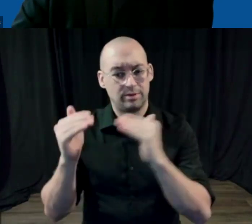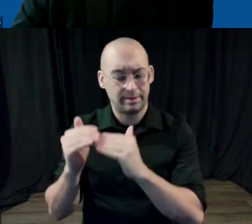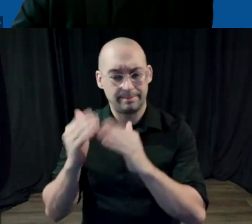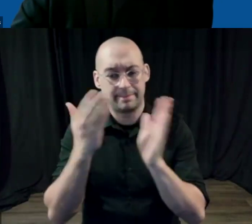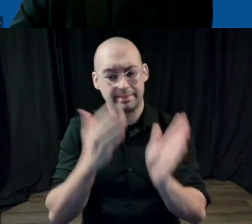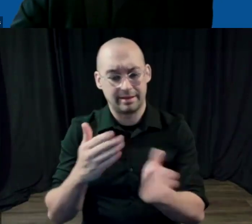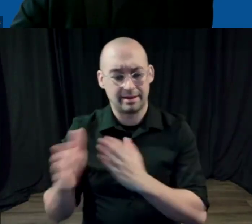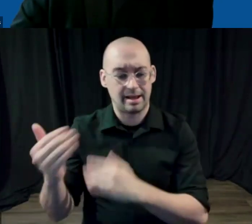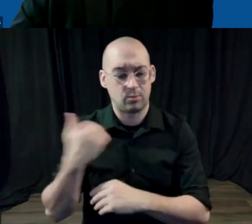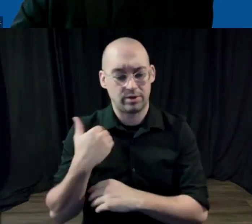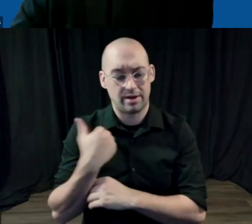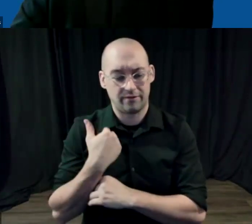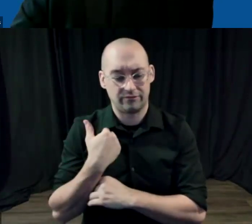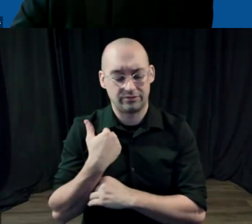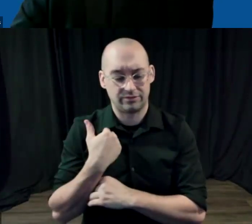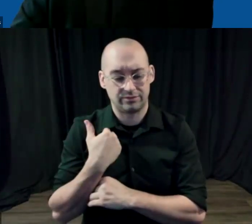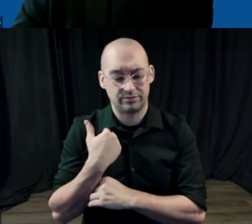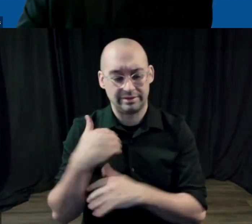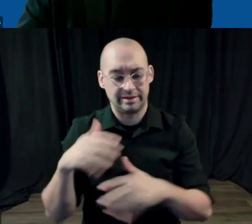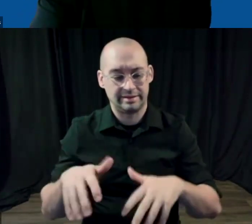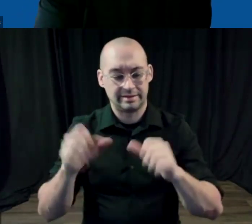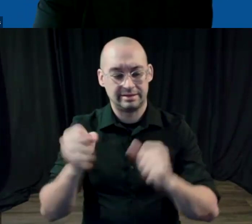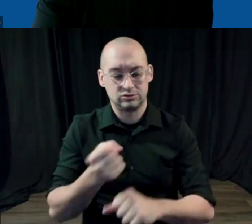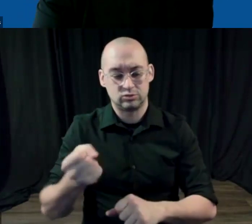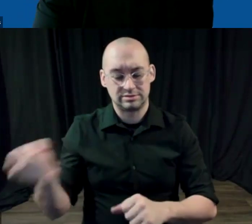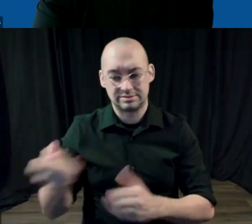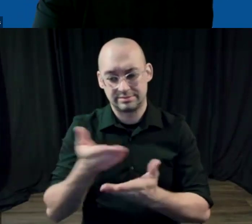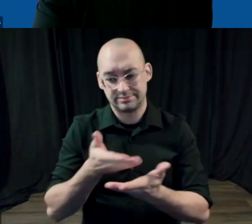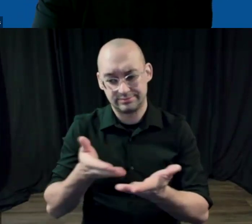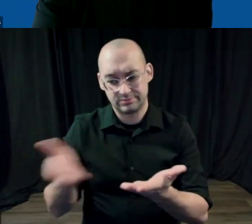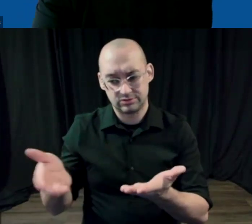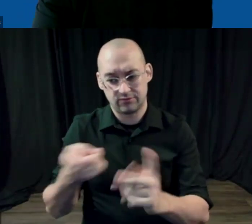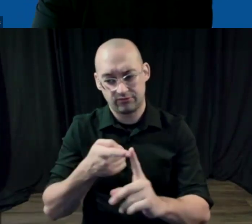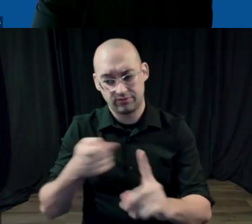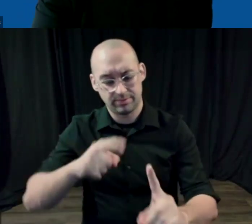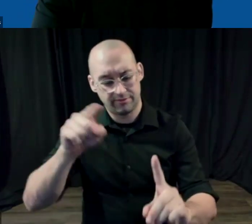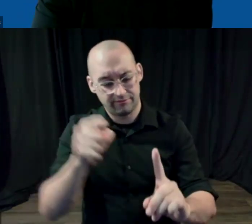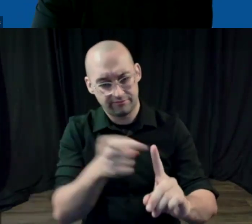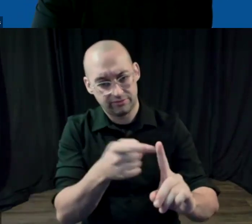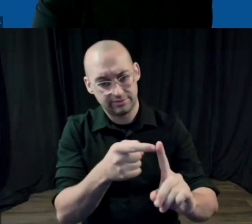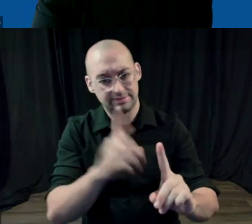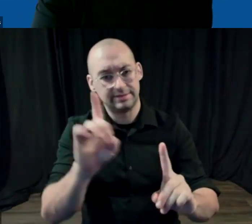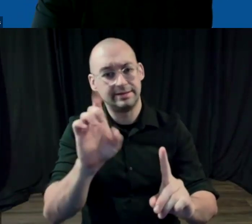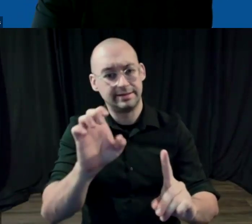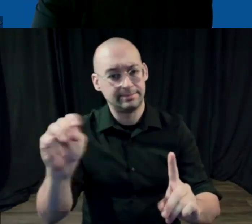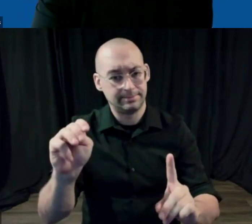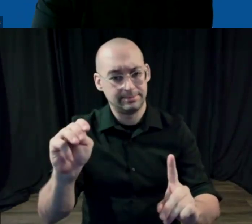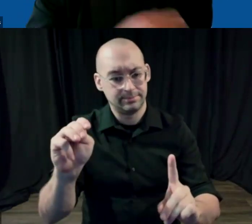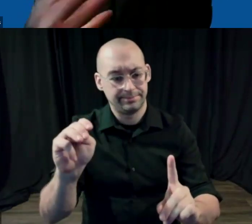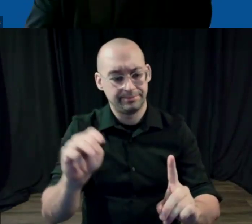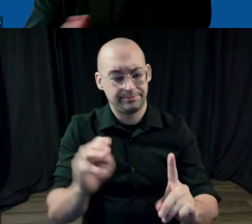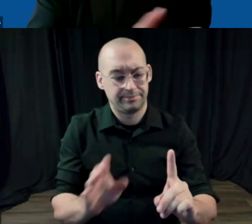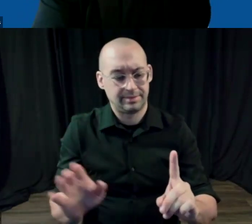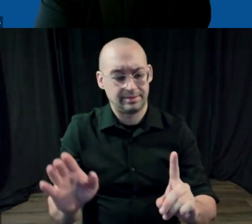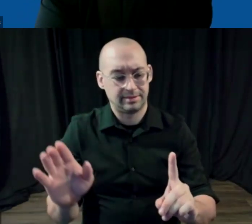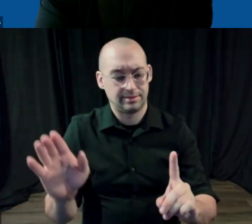have taken the source material from the first DEEM tool, and